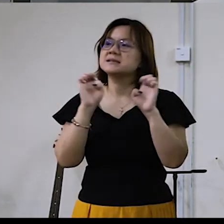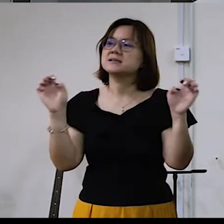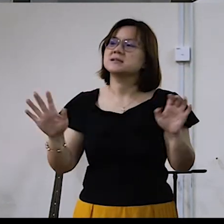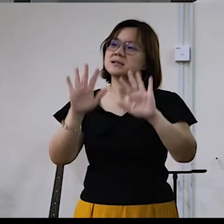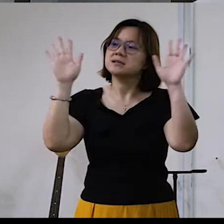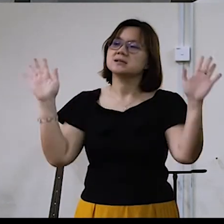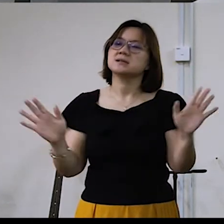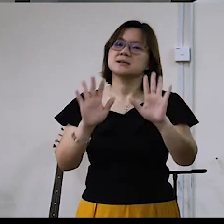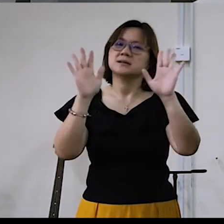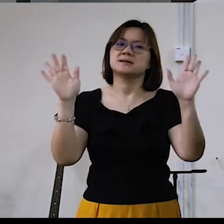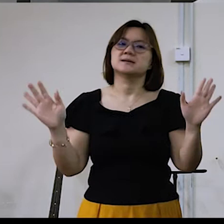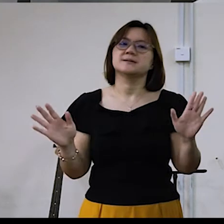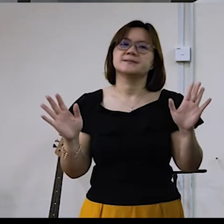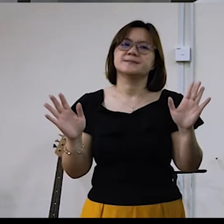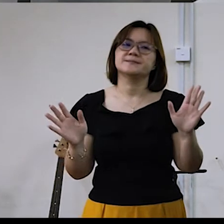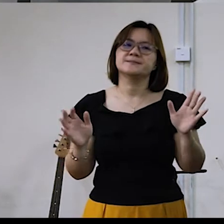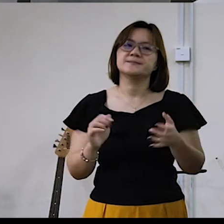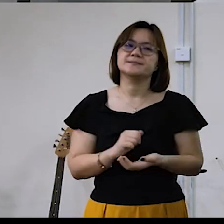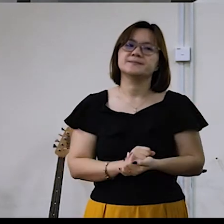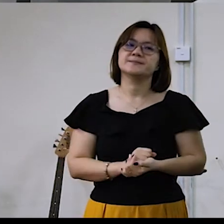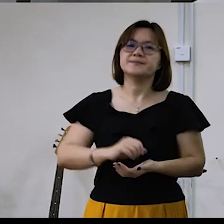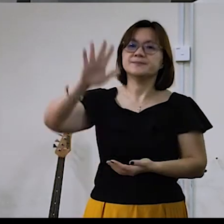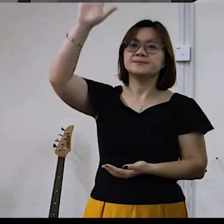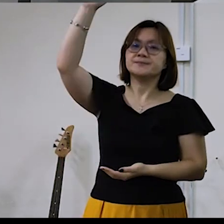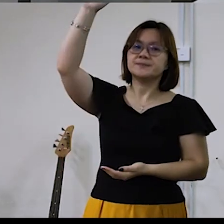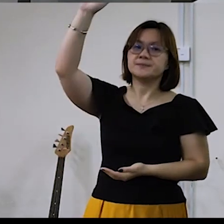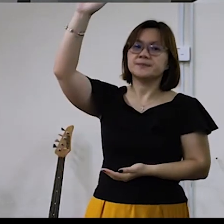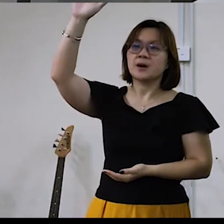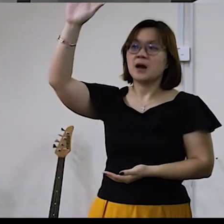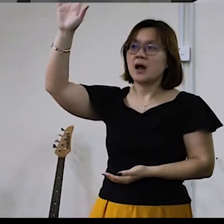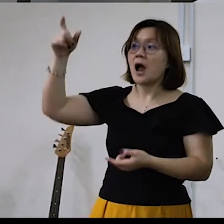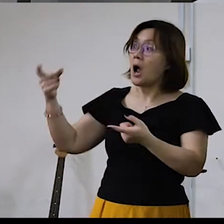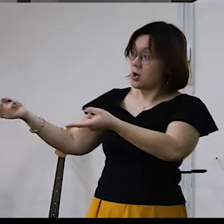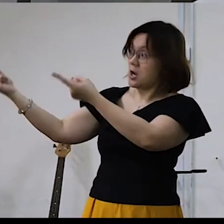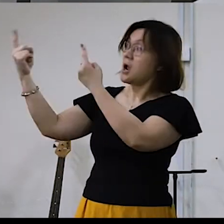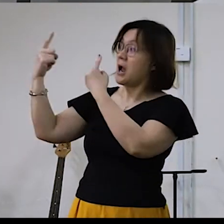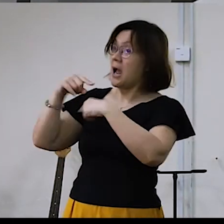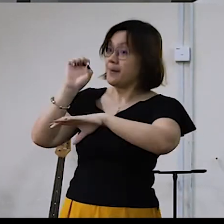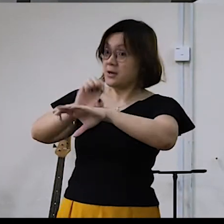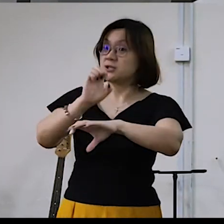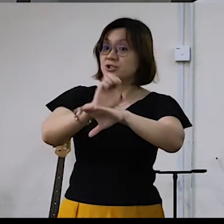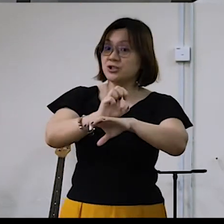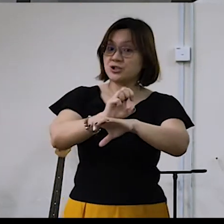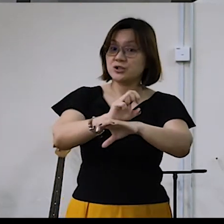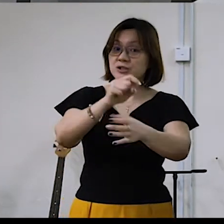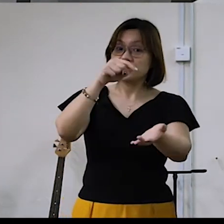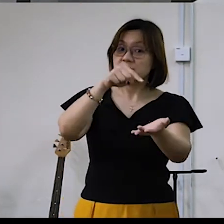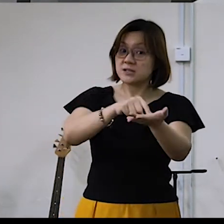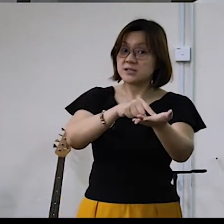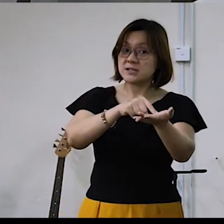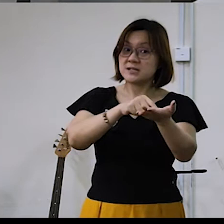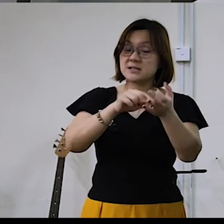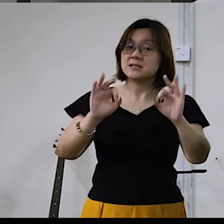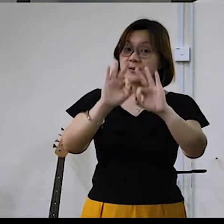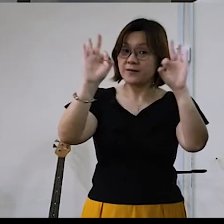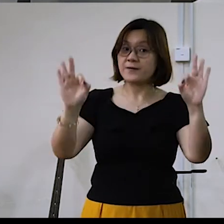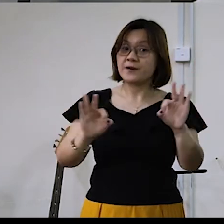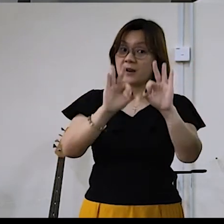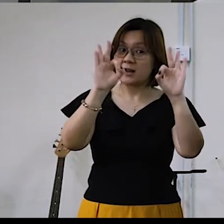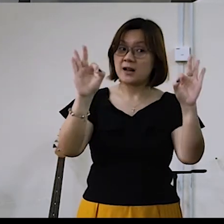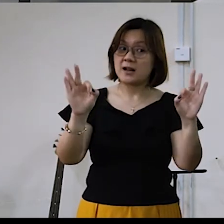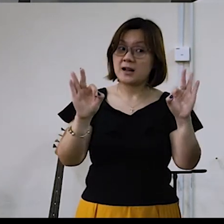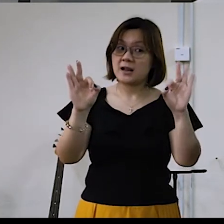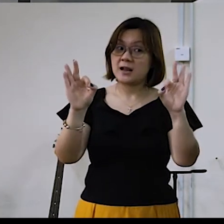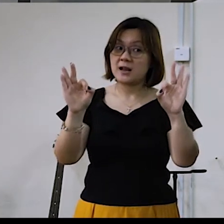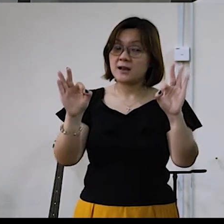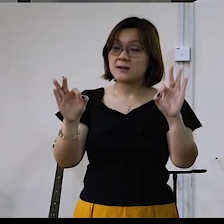to this Friday's Good Friday service? Lift your hands up. Are you coming? This Friday, Good Friday. How many of you are looking forward to